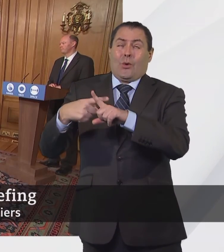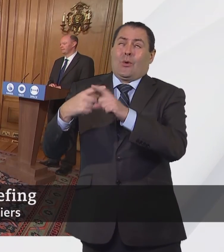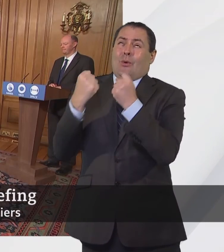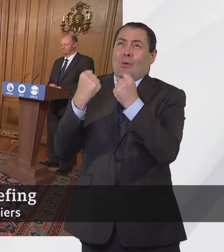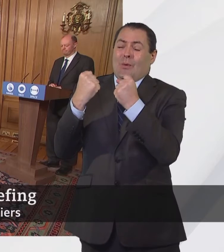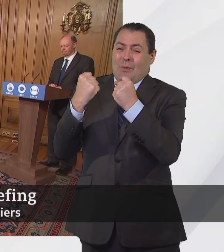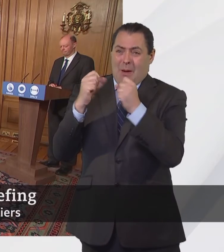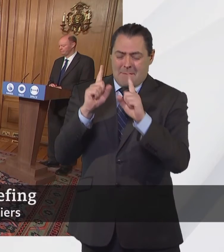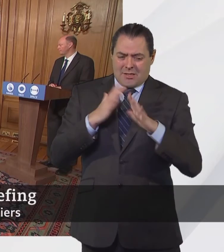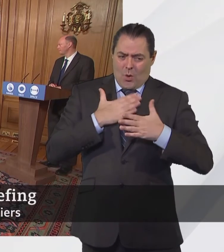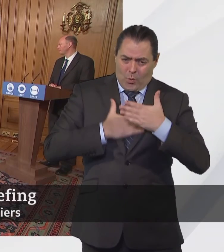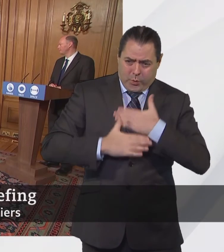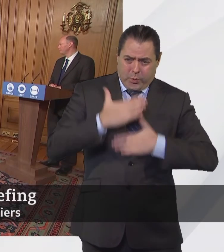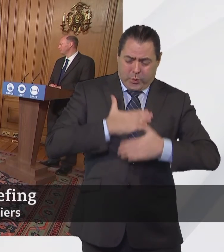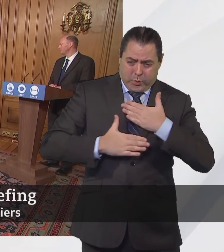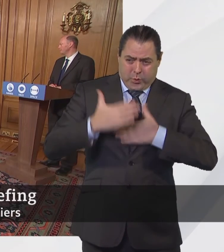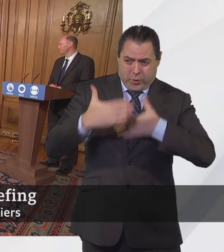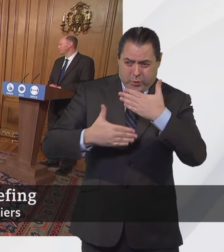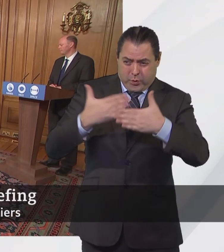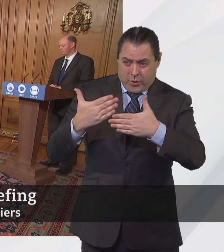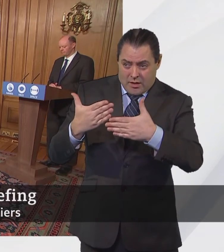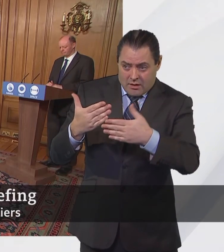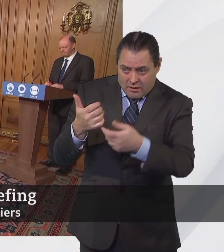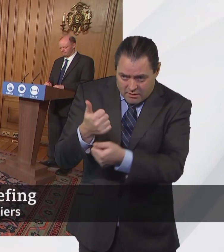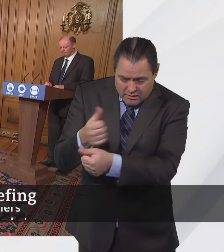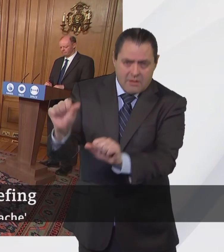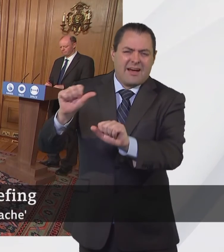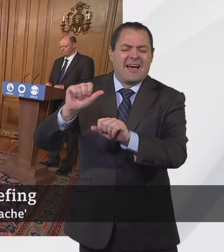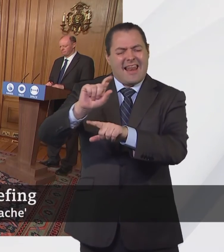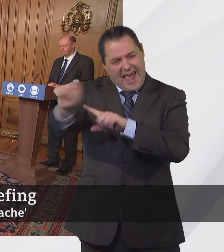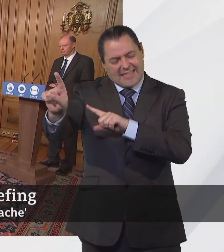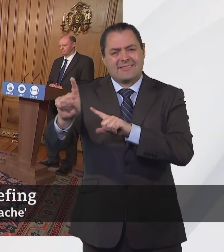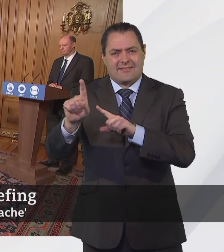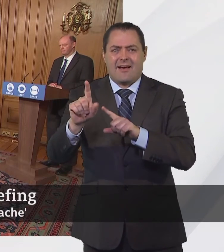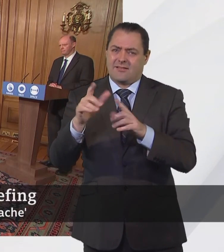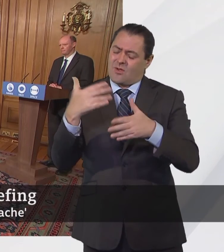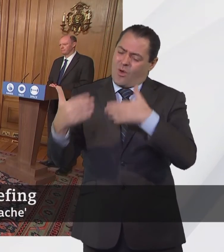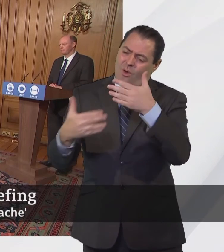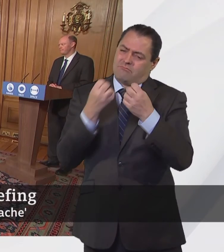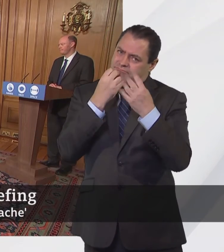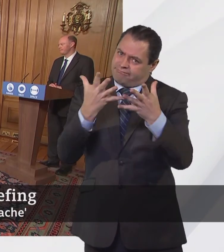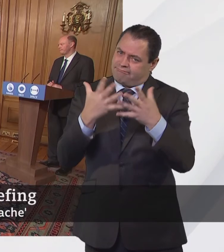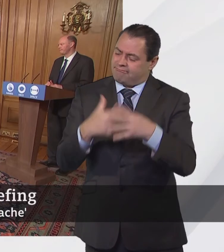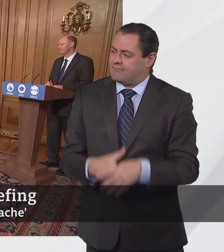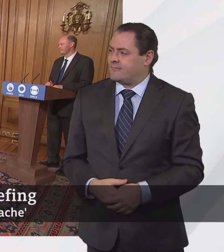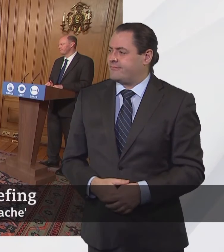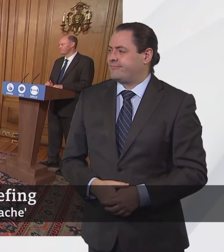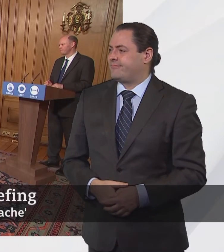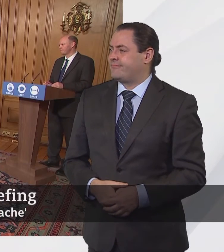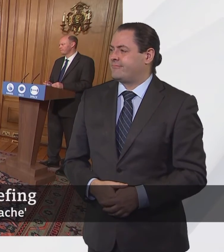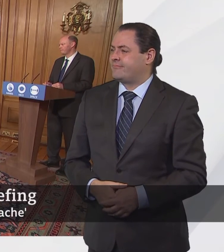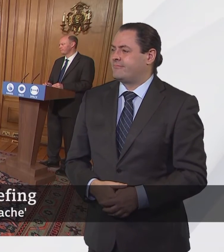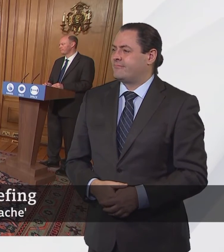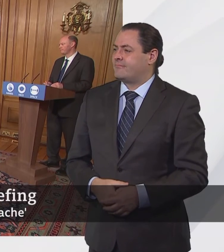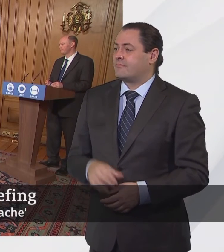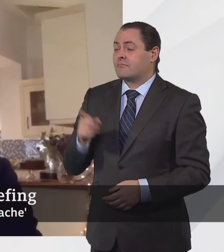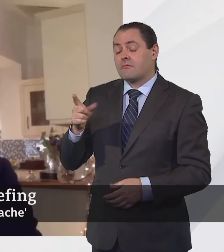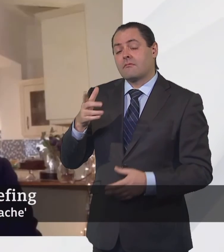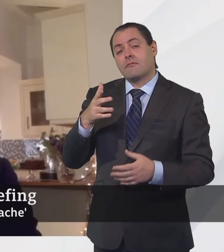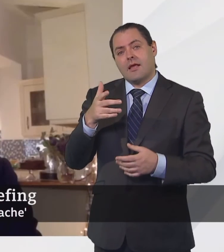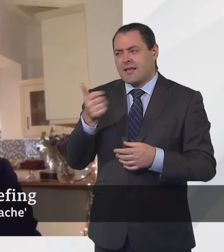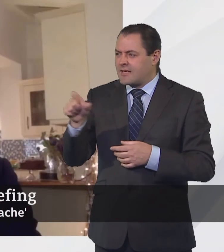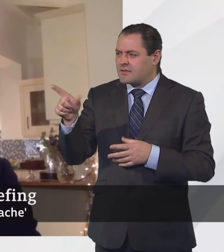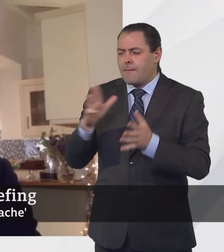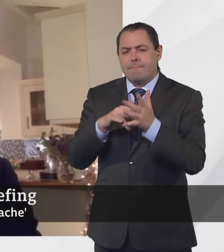be. That is completely right. Well, thank you very much. Can we go to Ben Glaze of the Mirror, please? Thank you, Prime Minister.